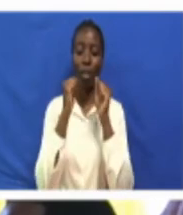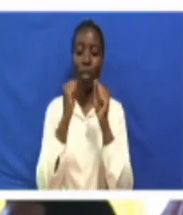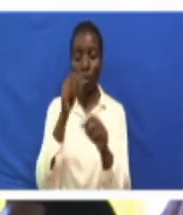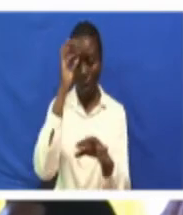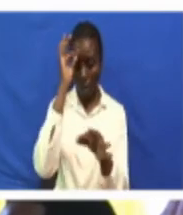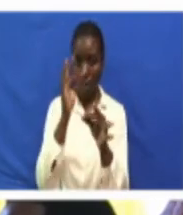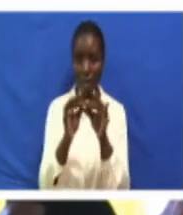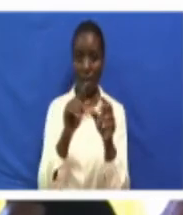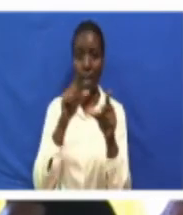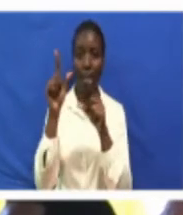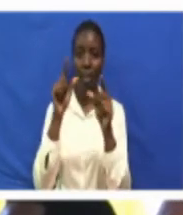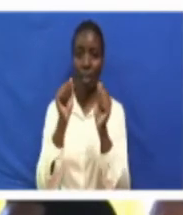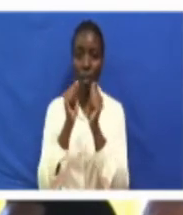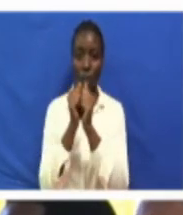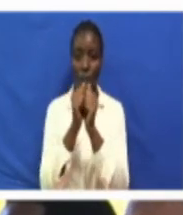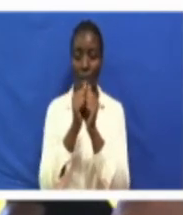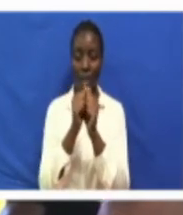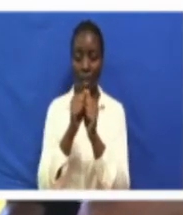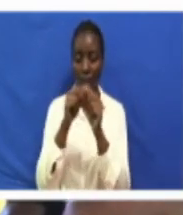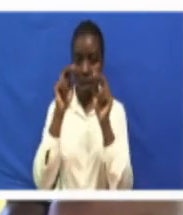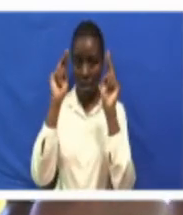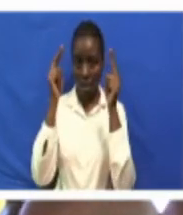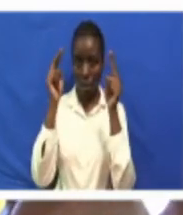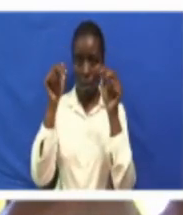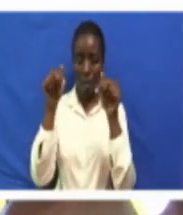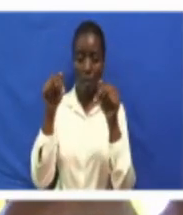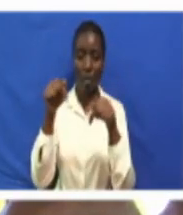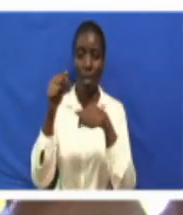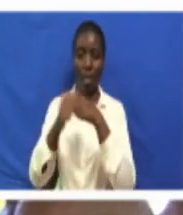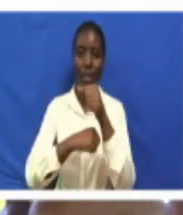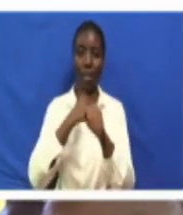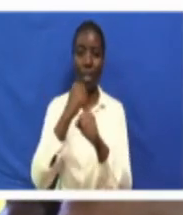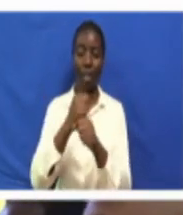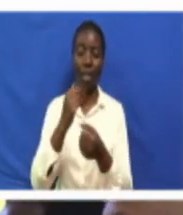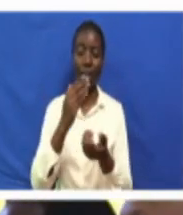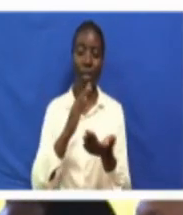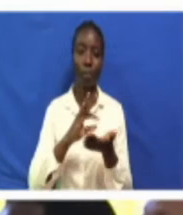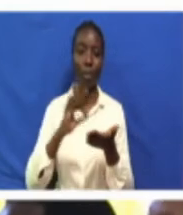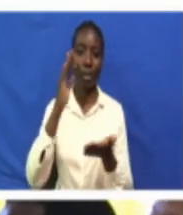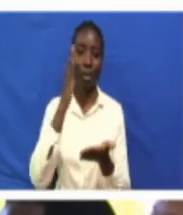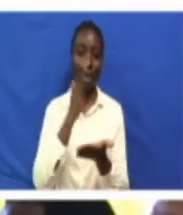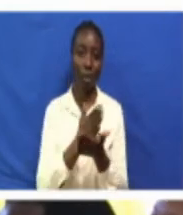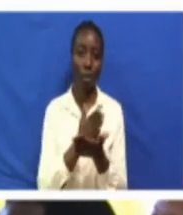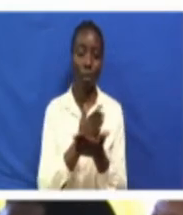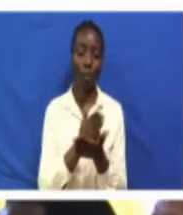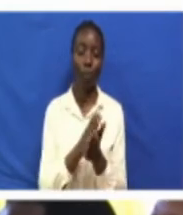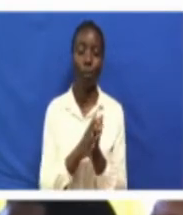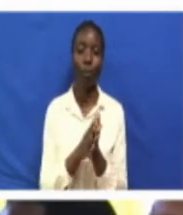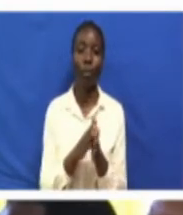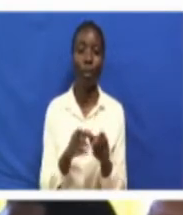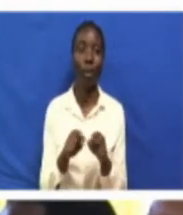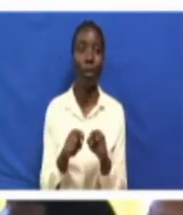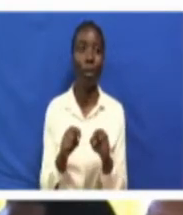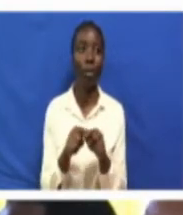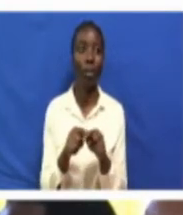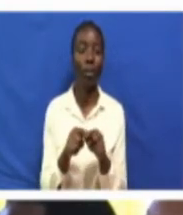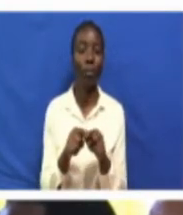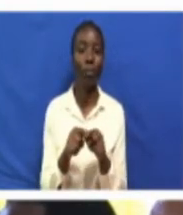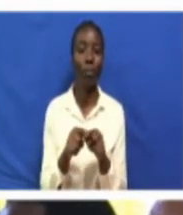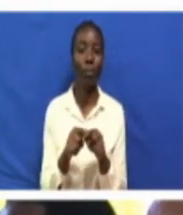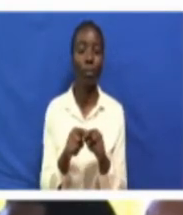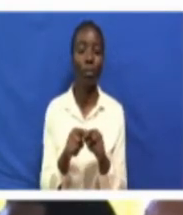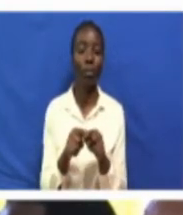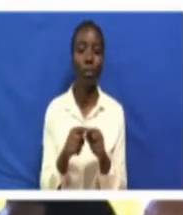in faith journey together in spirits and Truth a profound debt of gratitude is on to